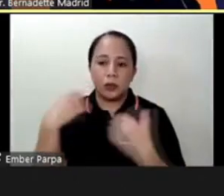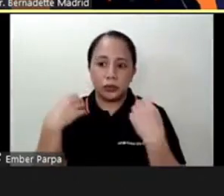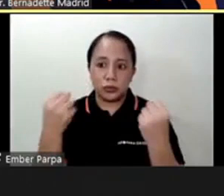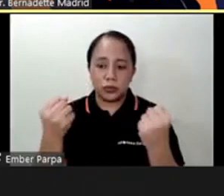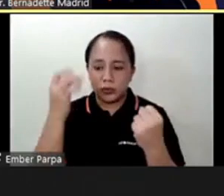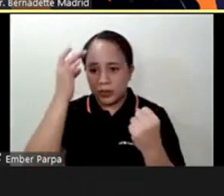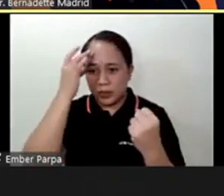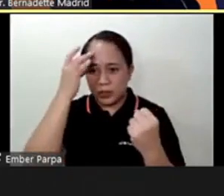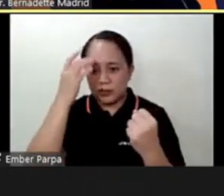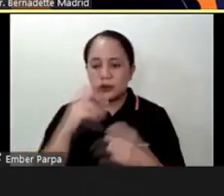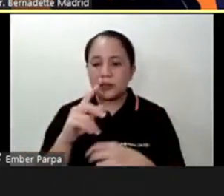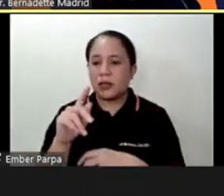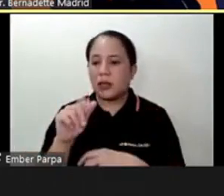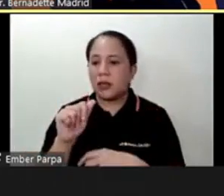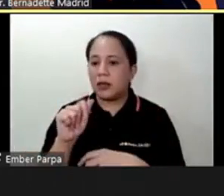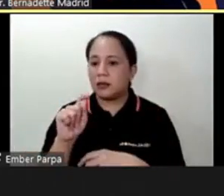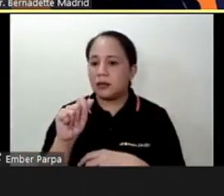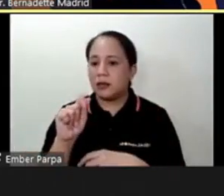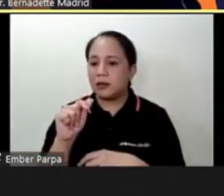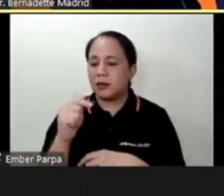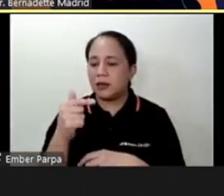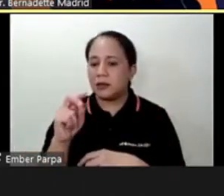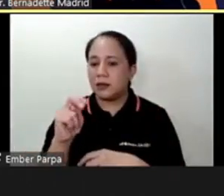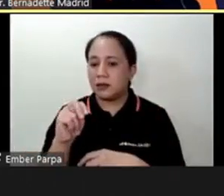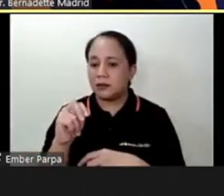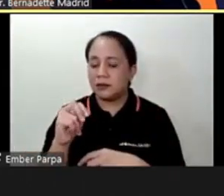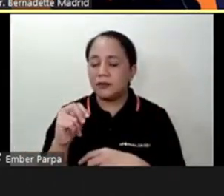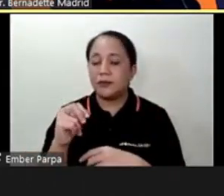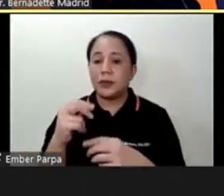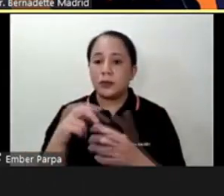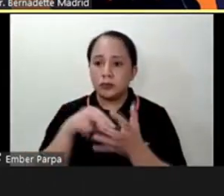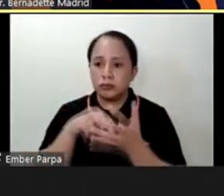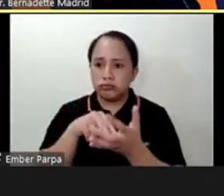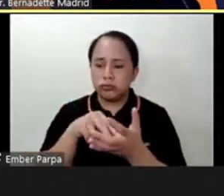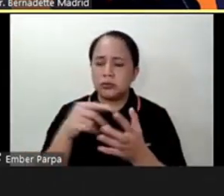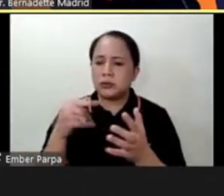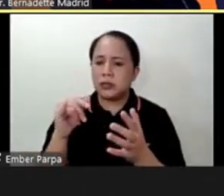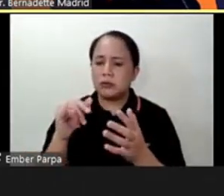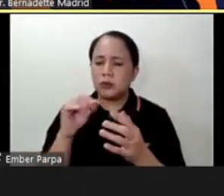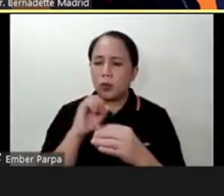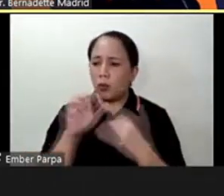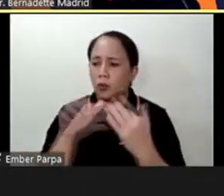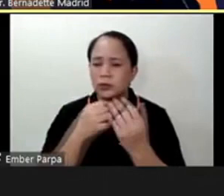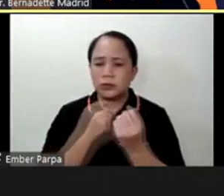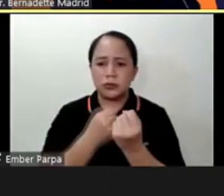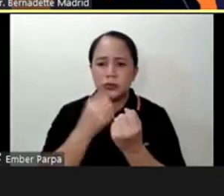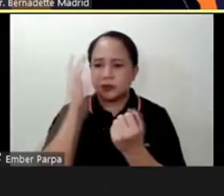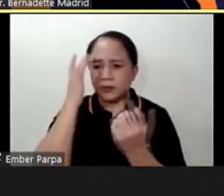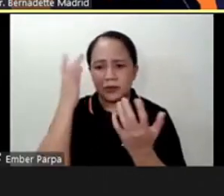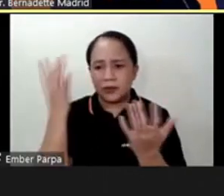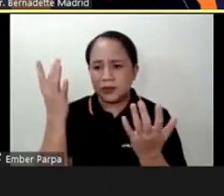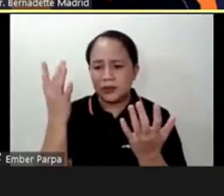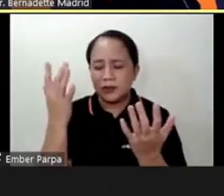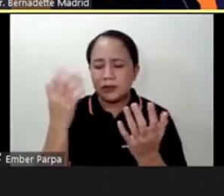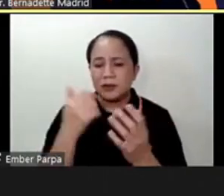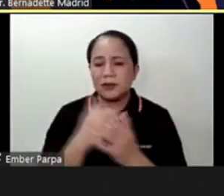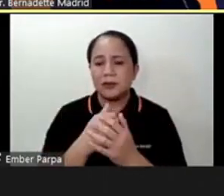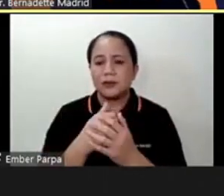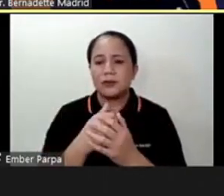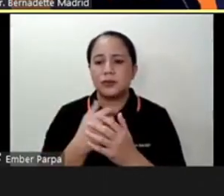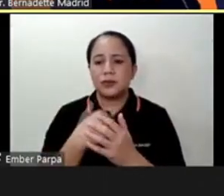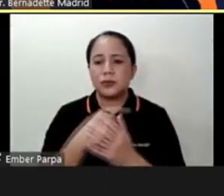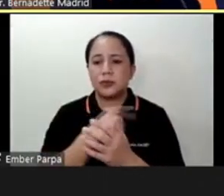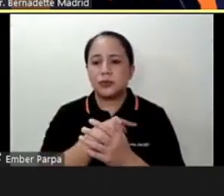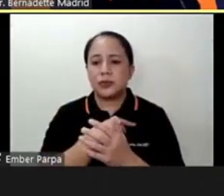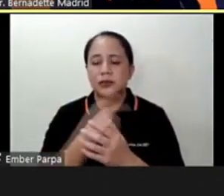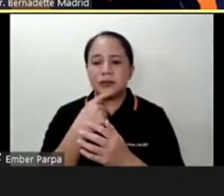the katatagan. Everyone needs mental support in one way or another. And so we,